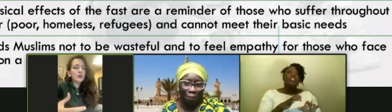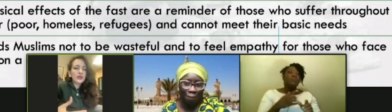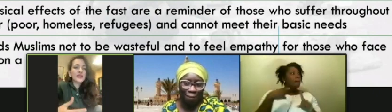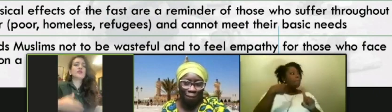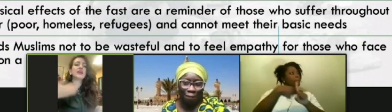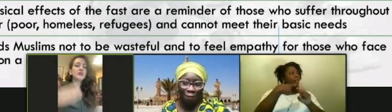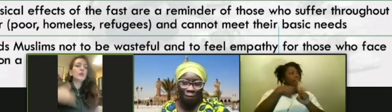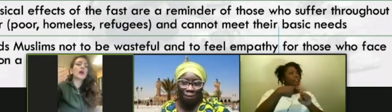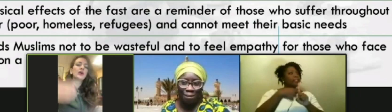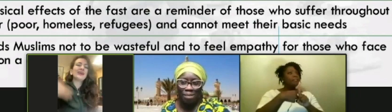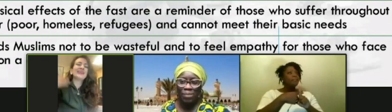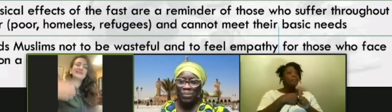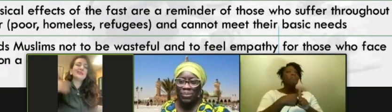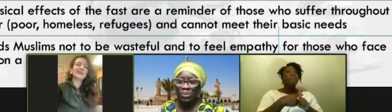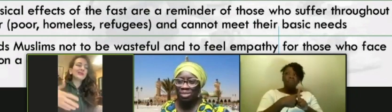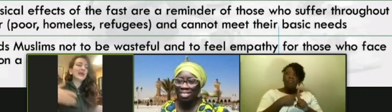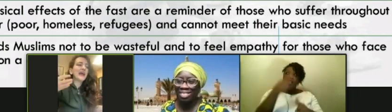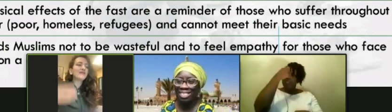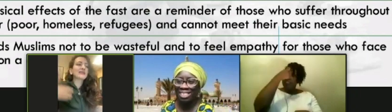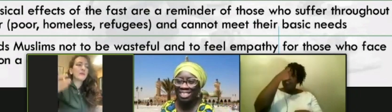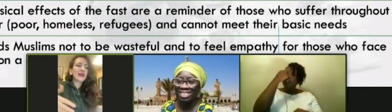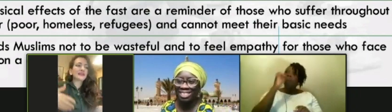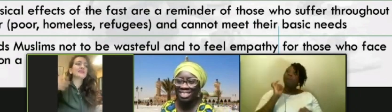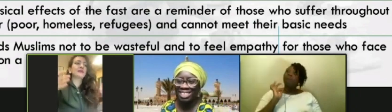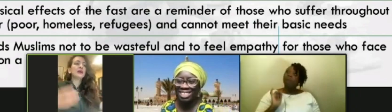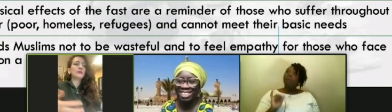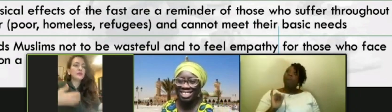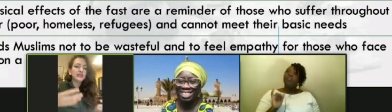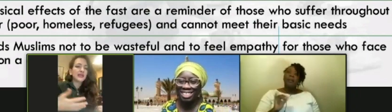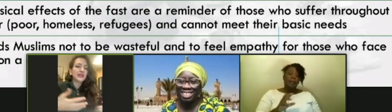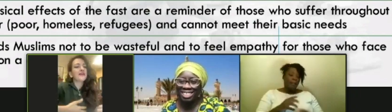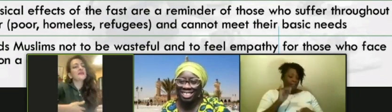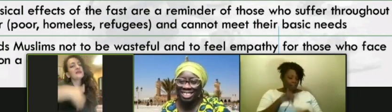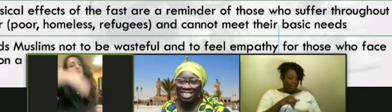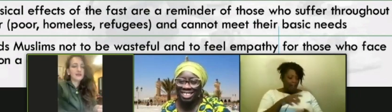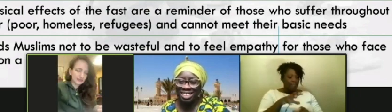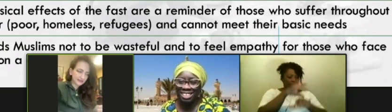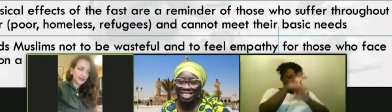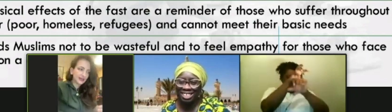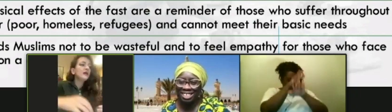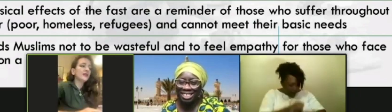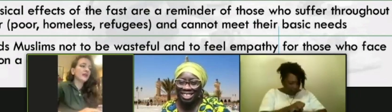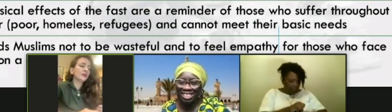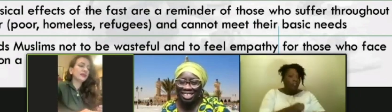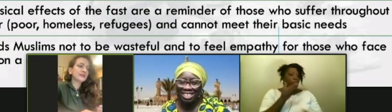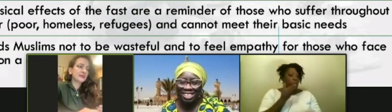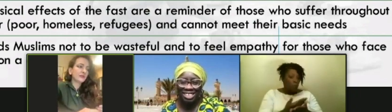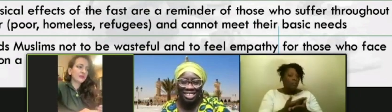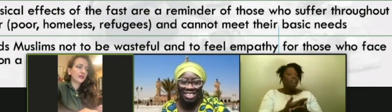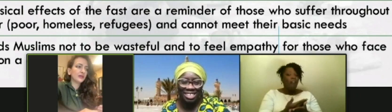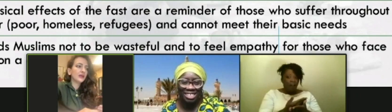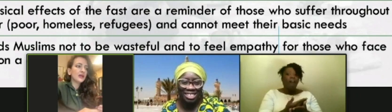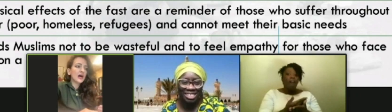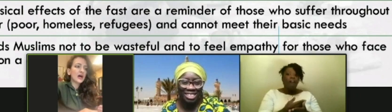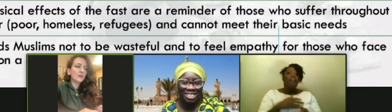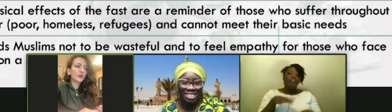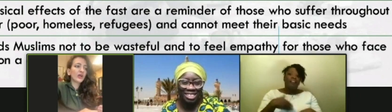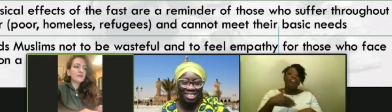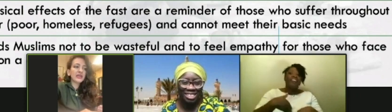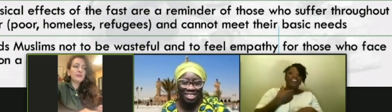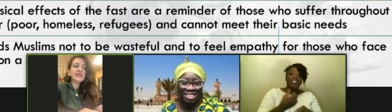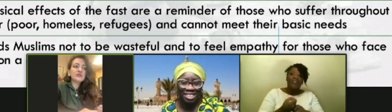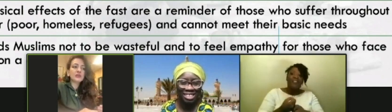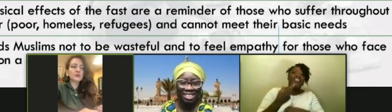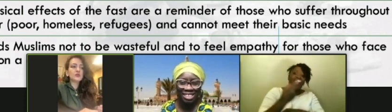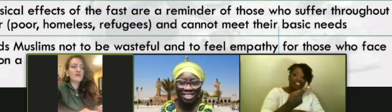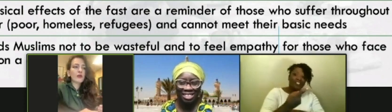positive note, and so that you are, you know, you kind of have these common practices become routine again, and until the next time that we get to see Ramadan. We are to